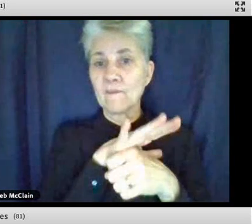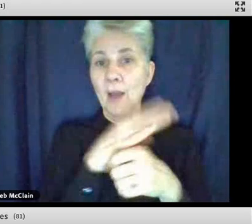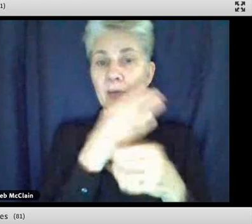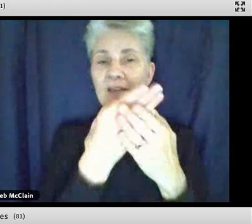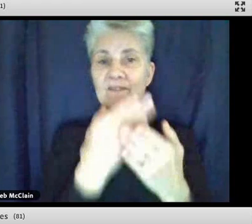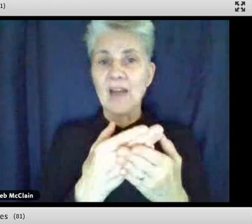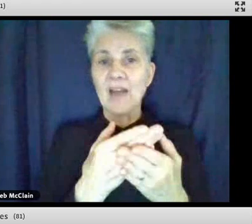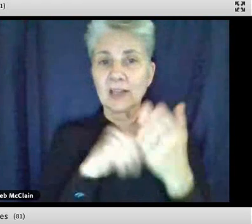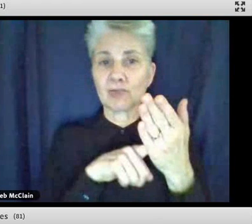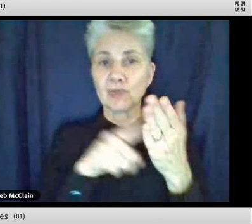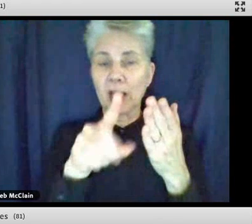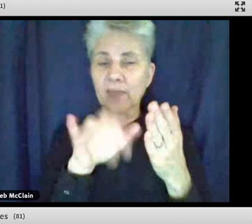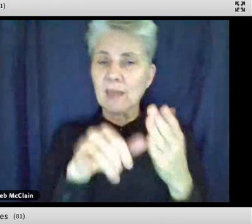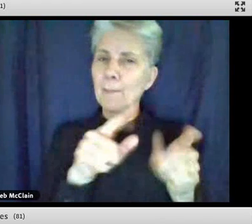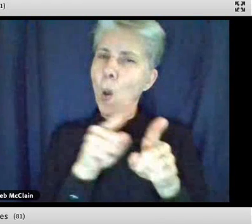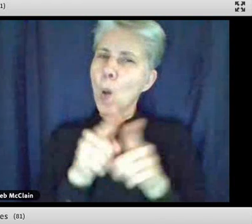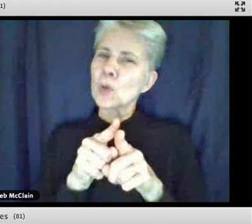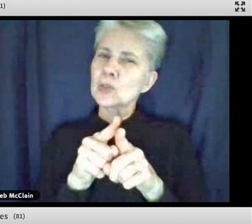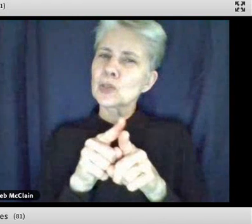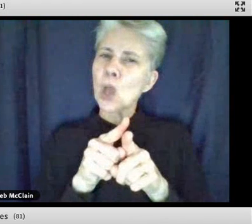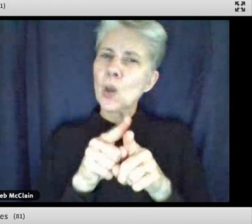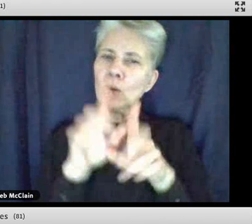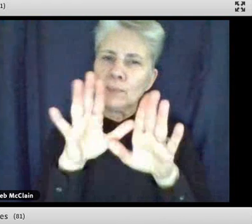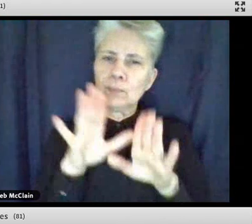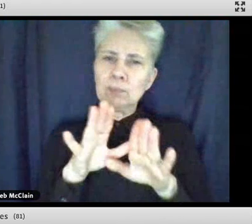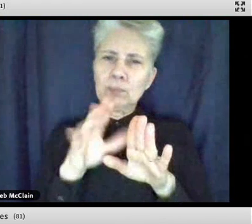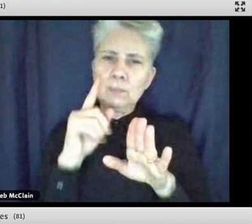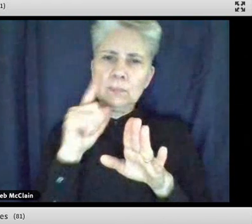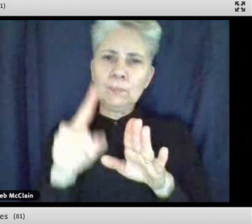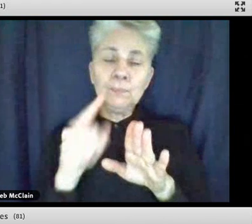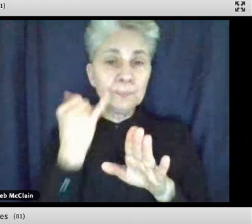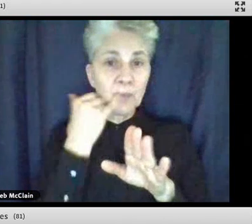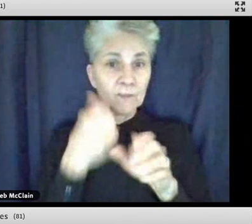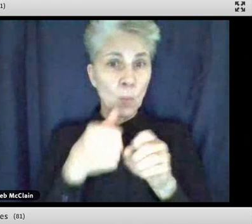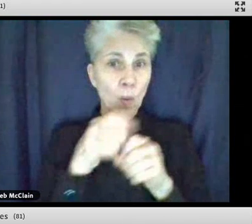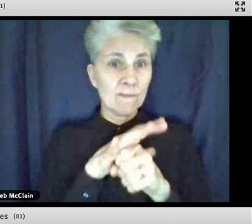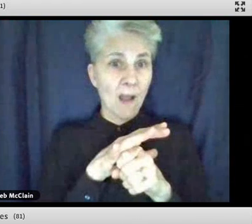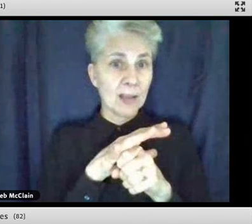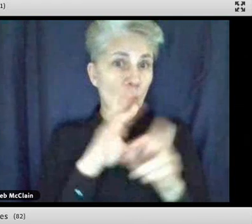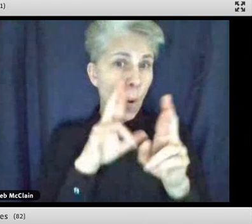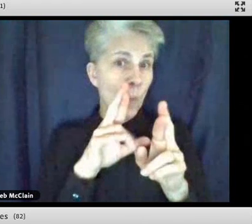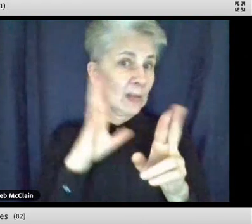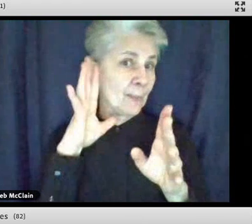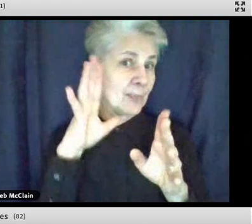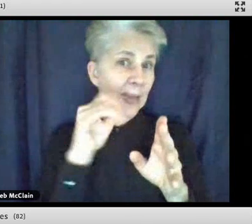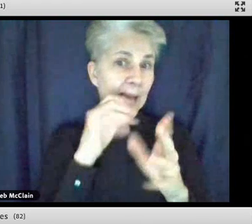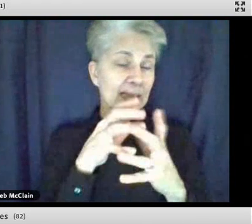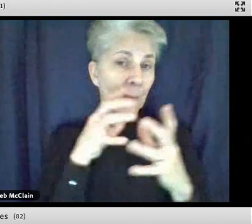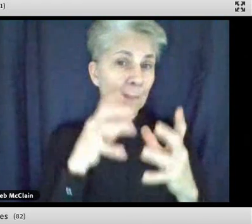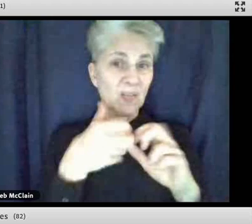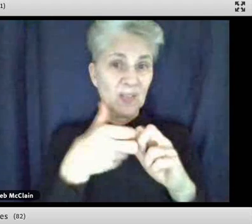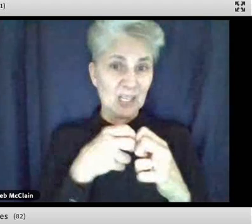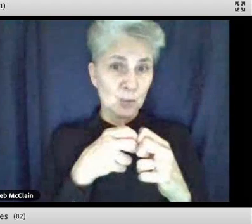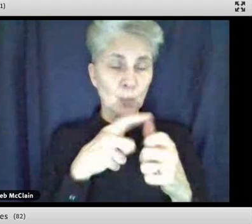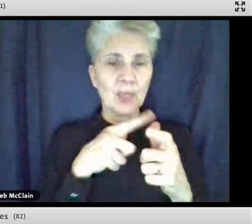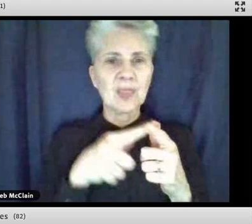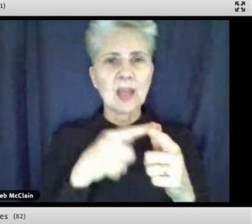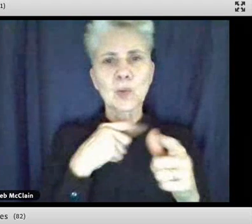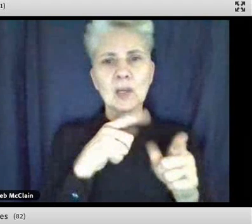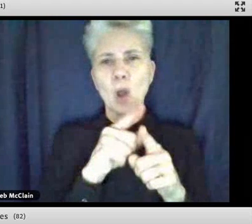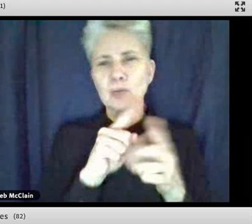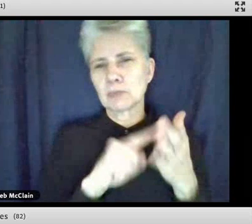that. But they're also great for when coronavirus is hopefully one day not as much of an issue. You can also